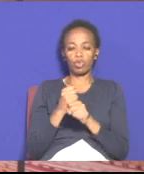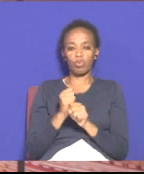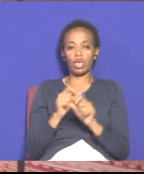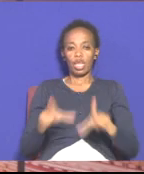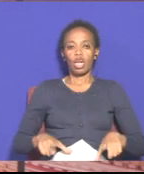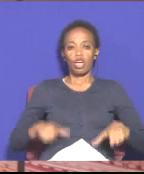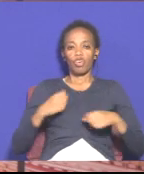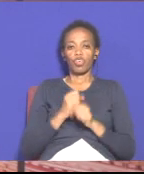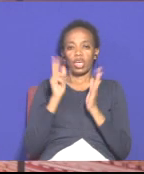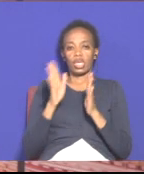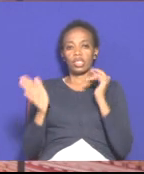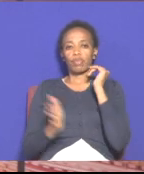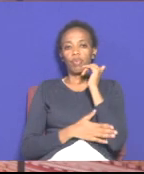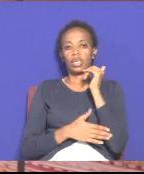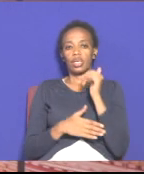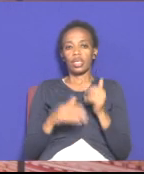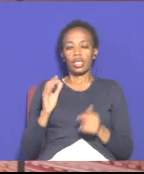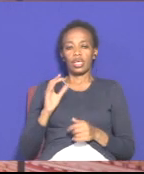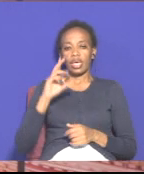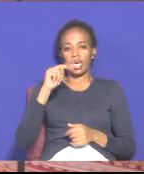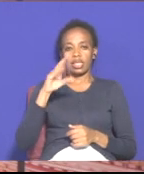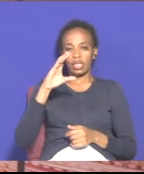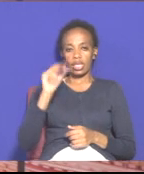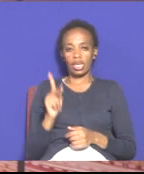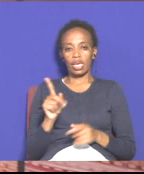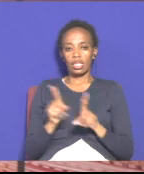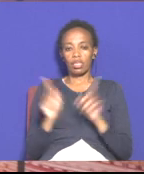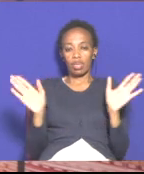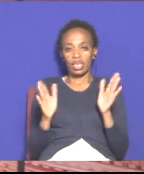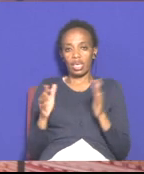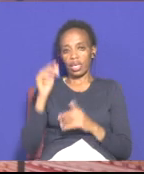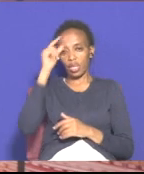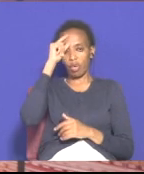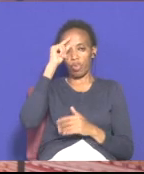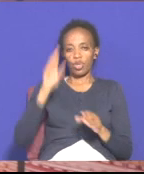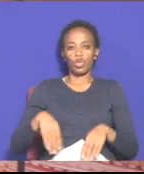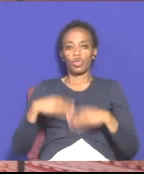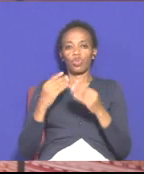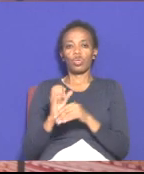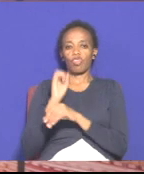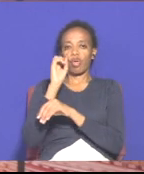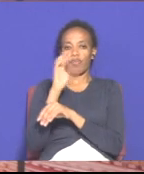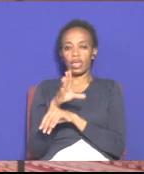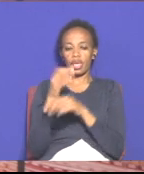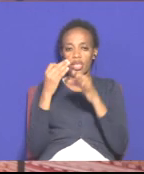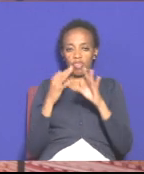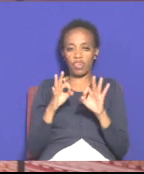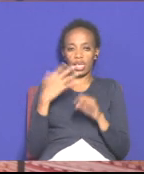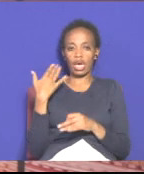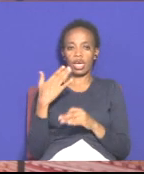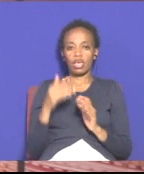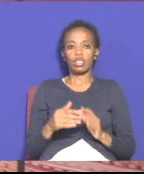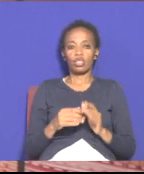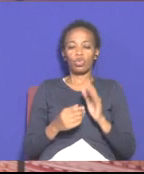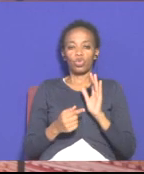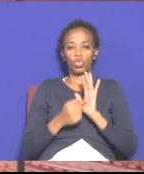of Kenyans worse. The Council of Churches has urged the government to give the media the free hand to